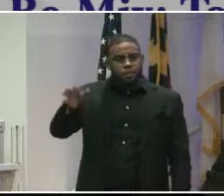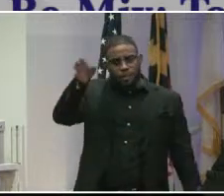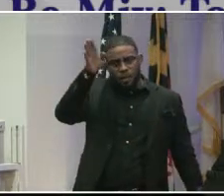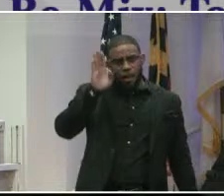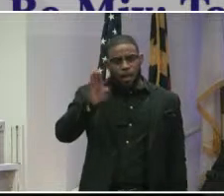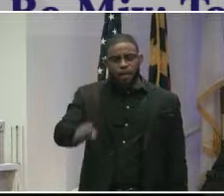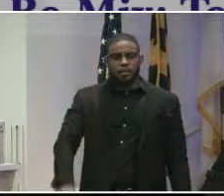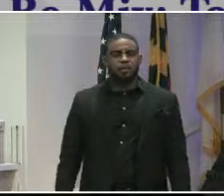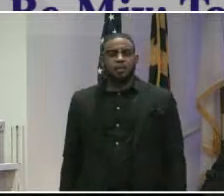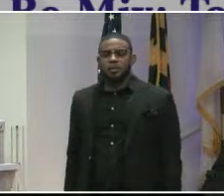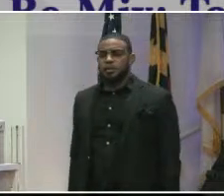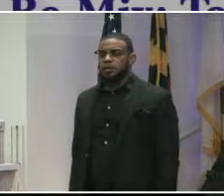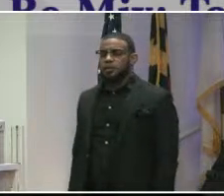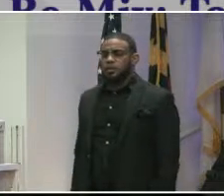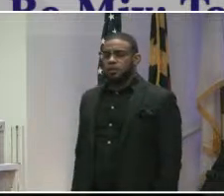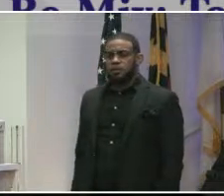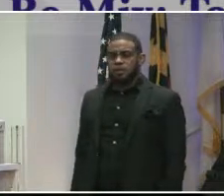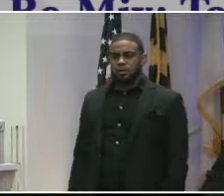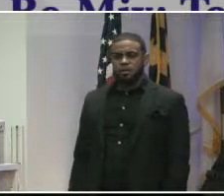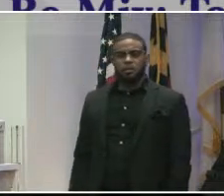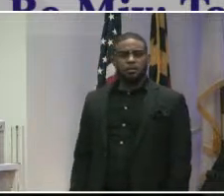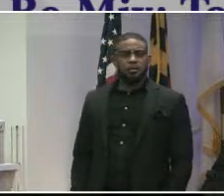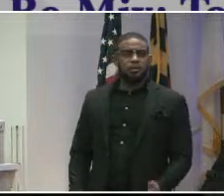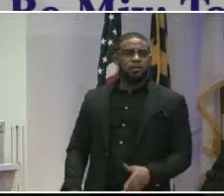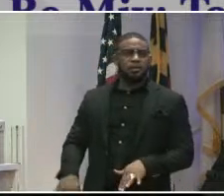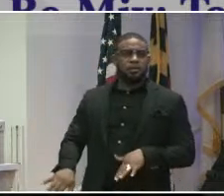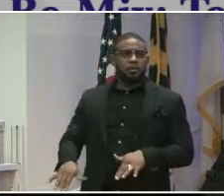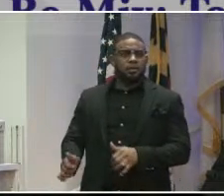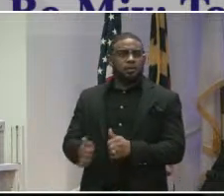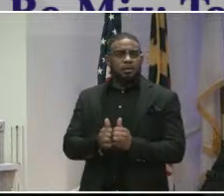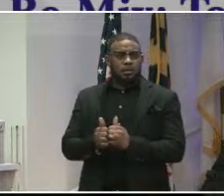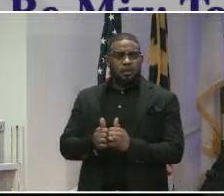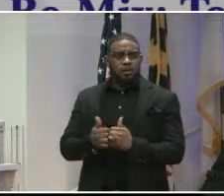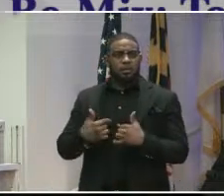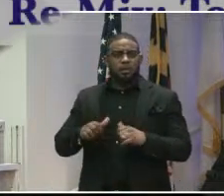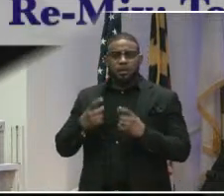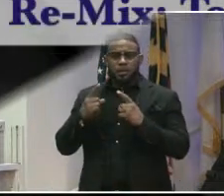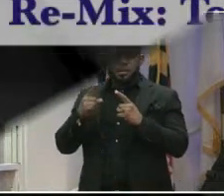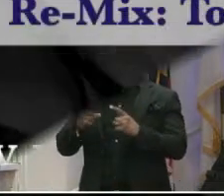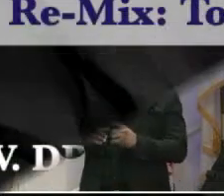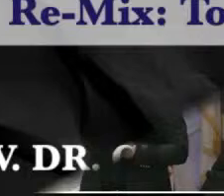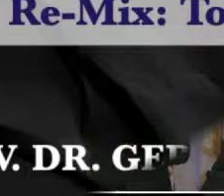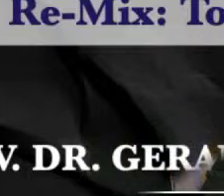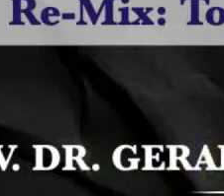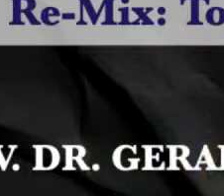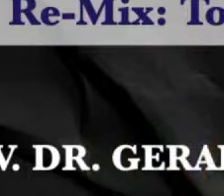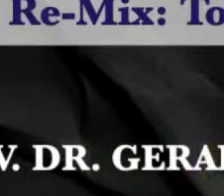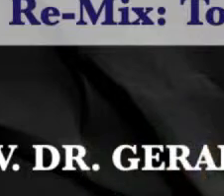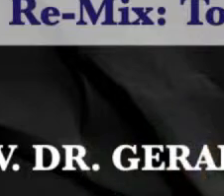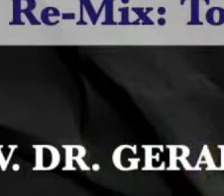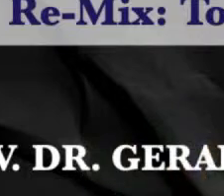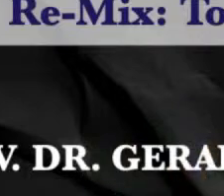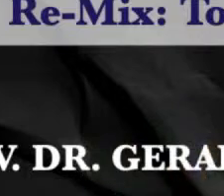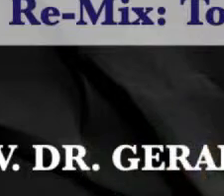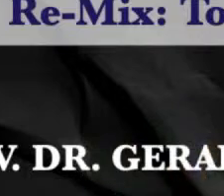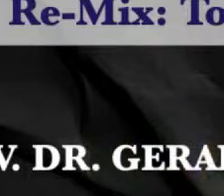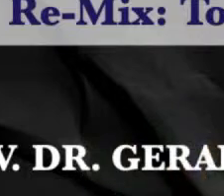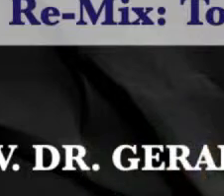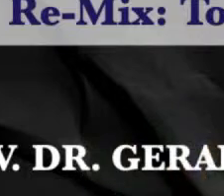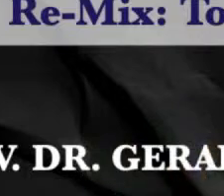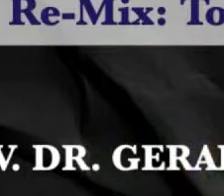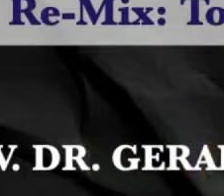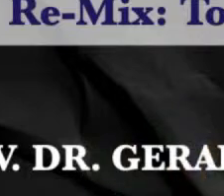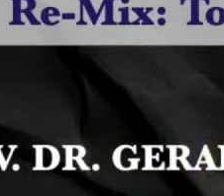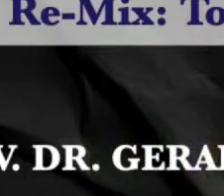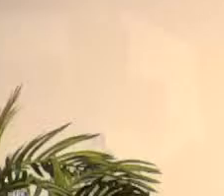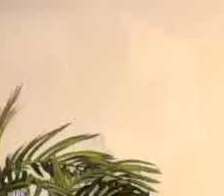of God. And our remix title, Together We Can Make It. Pray with me as we get started. God, in the name